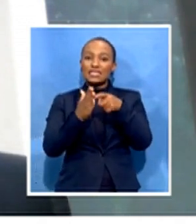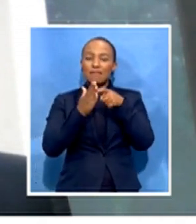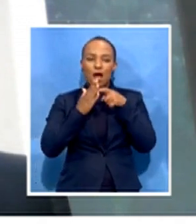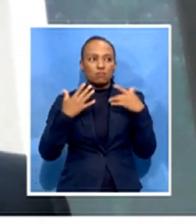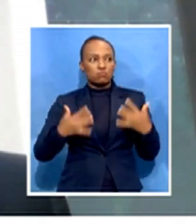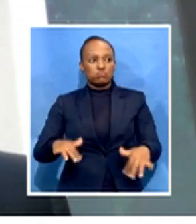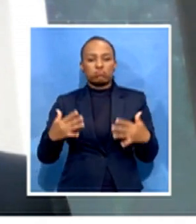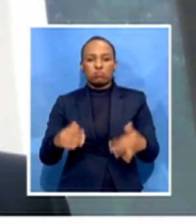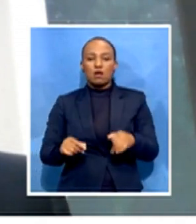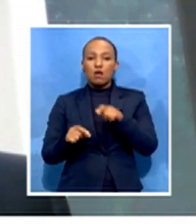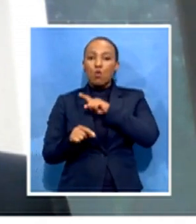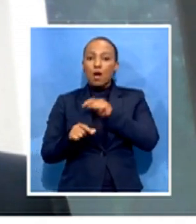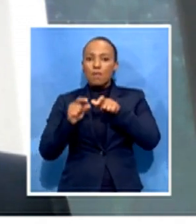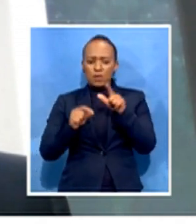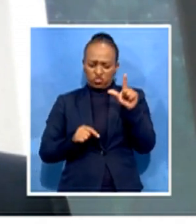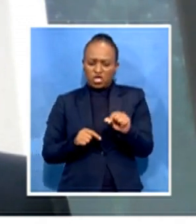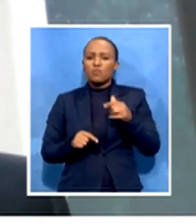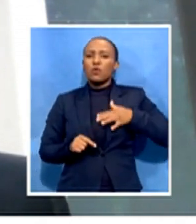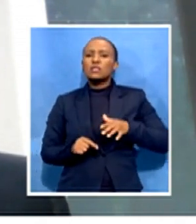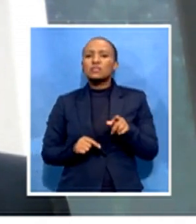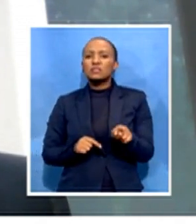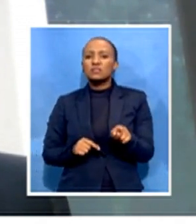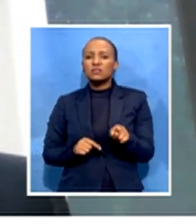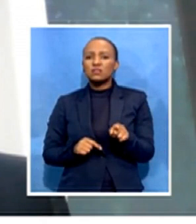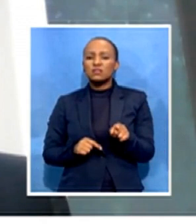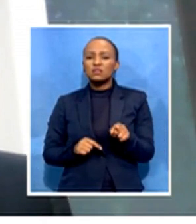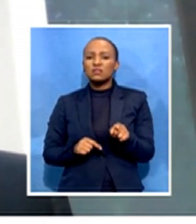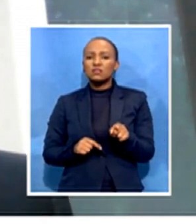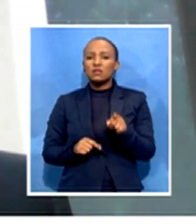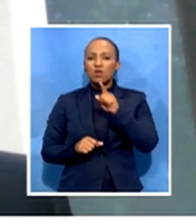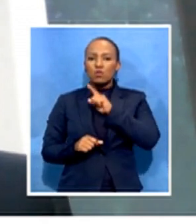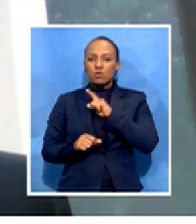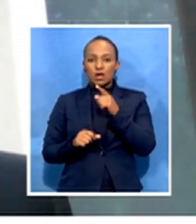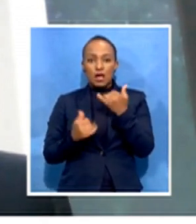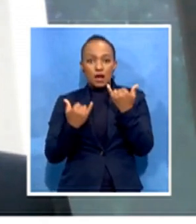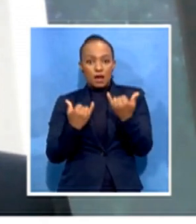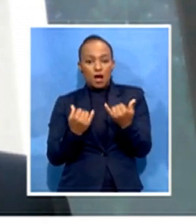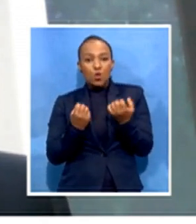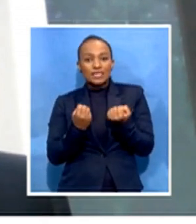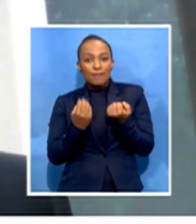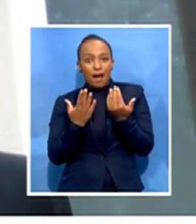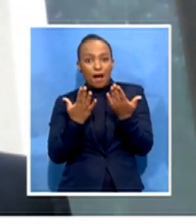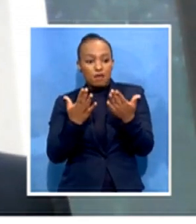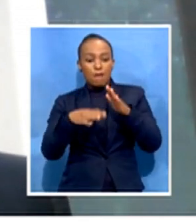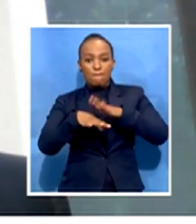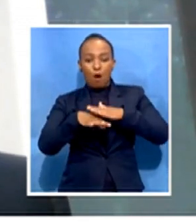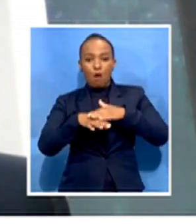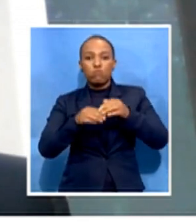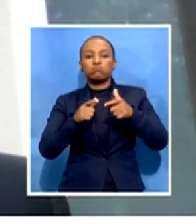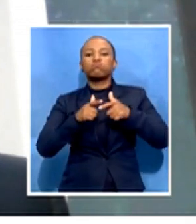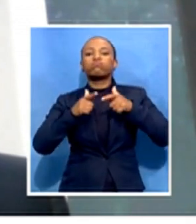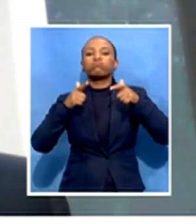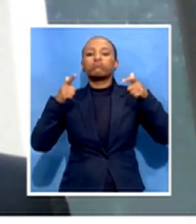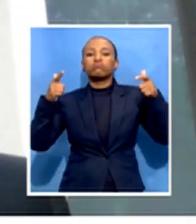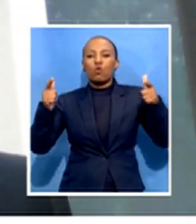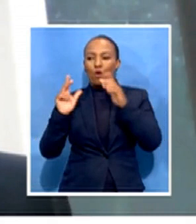because of that, the demand, the supply is growing, because the suppliers obviously realize, but the people prefer this product. It's